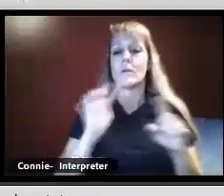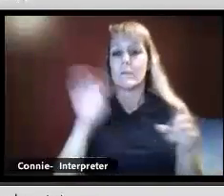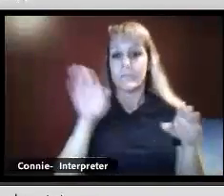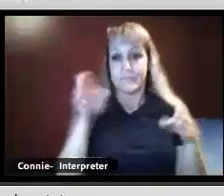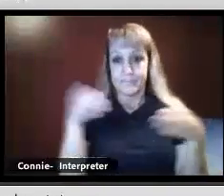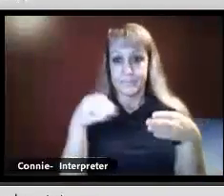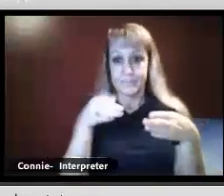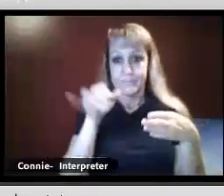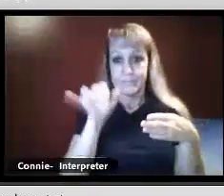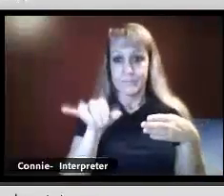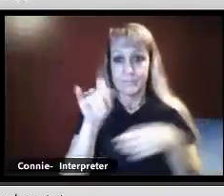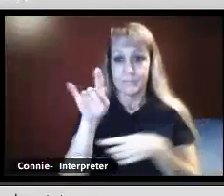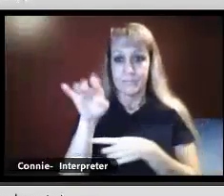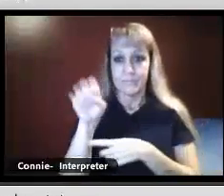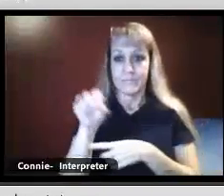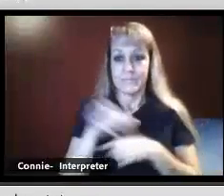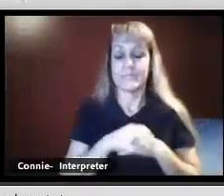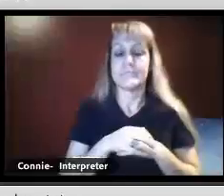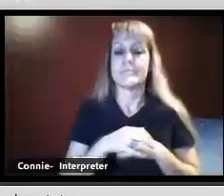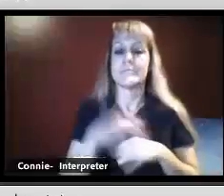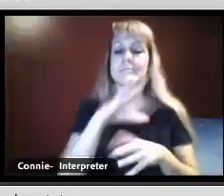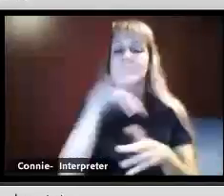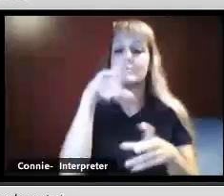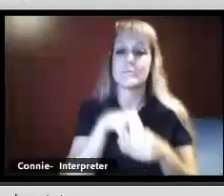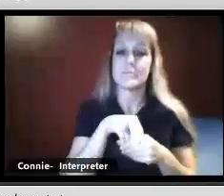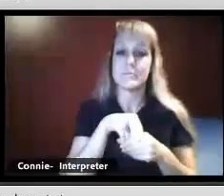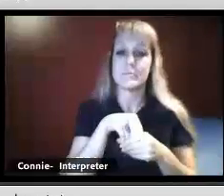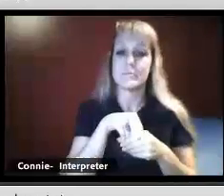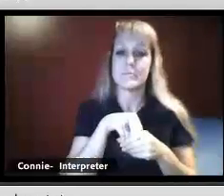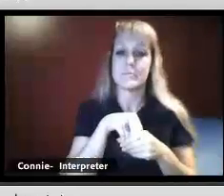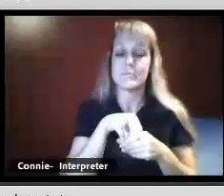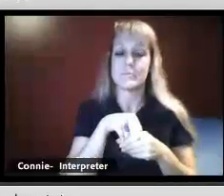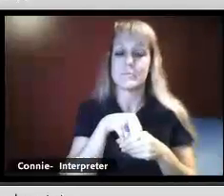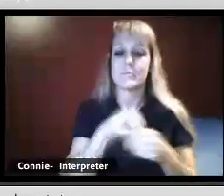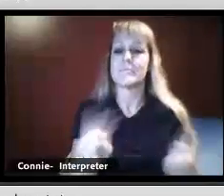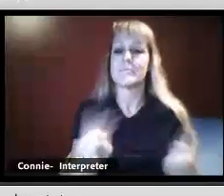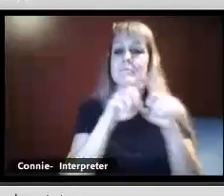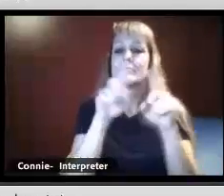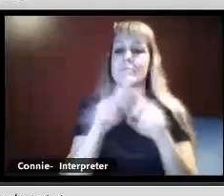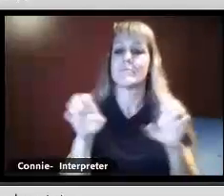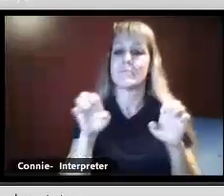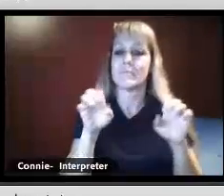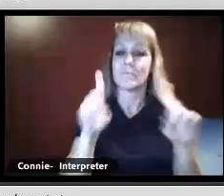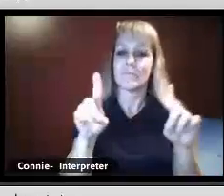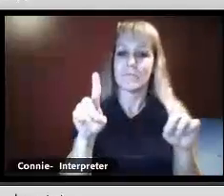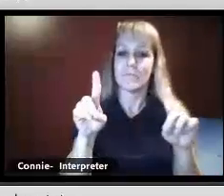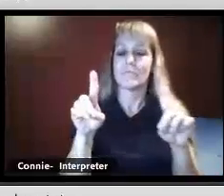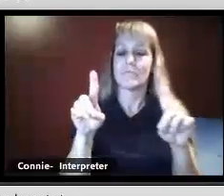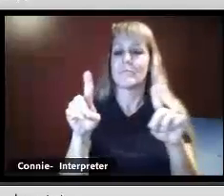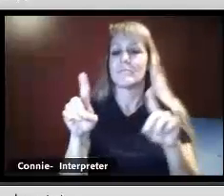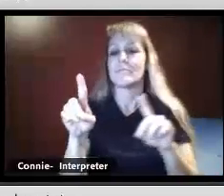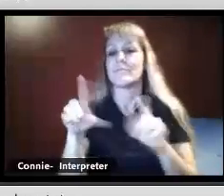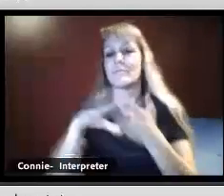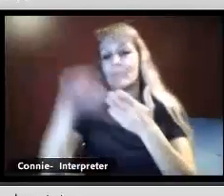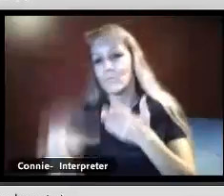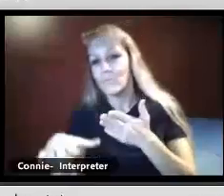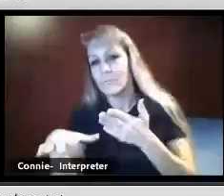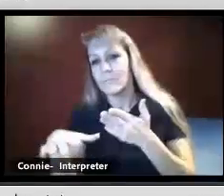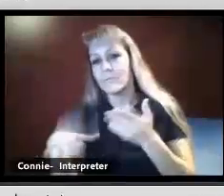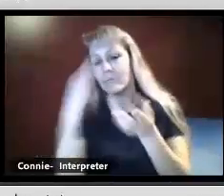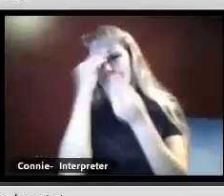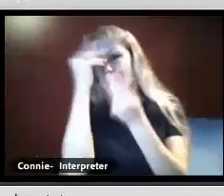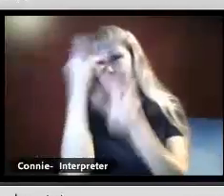sites. And it includes targeted material for both educators and students, including games